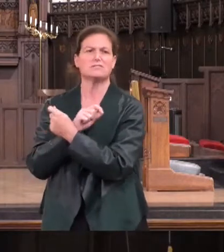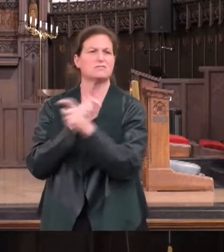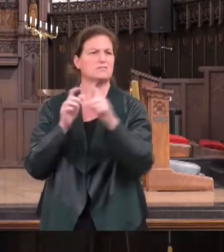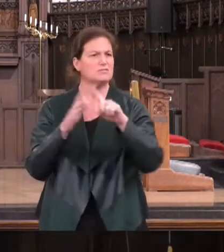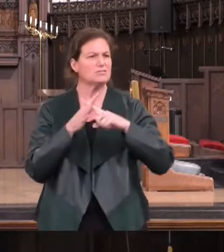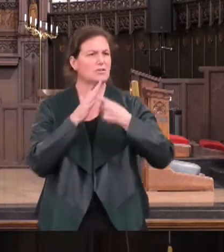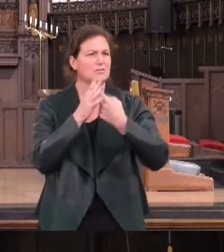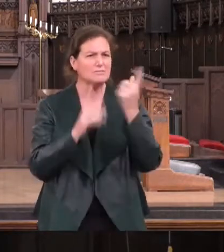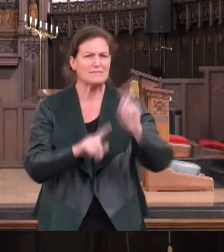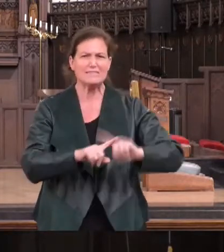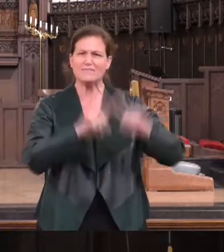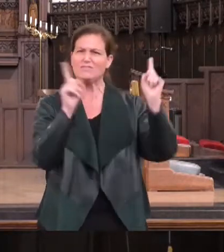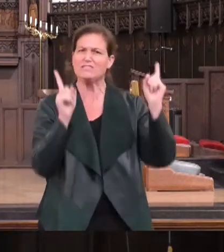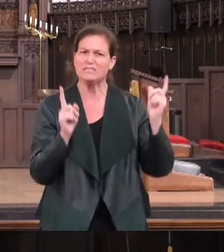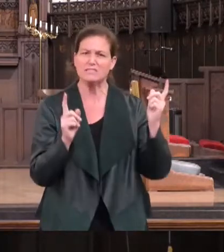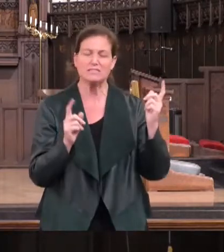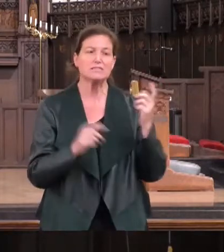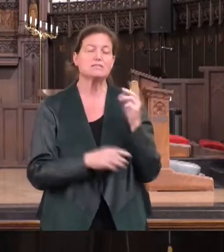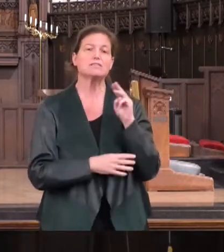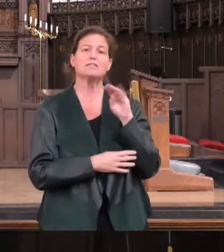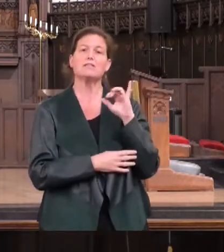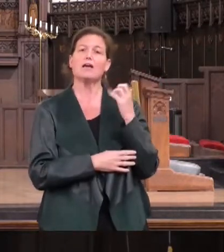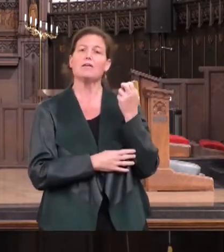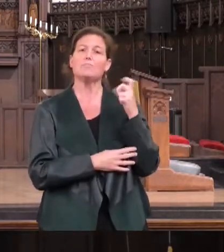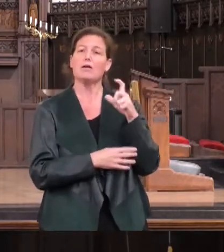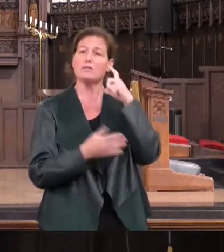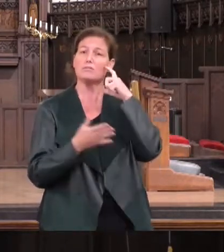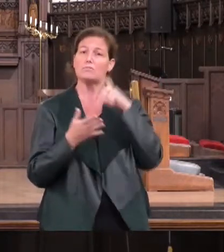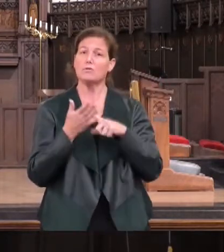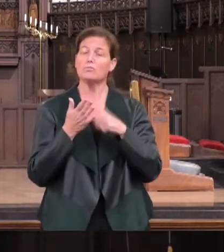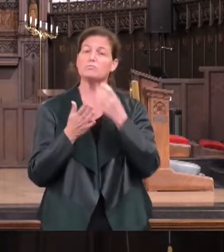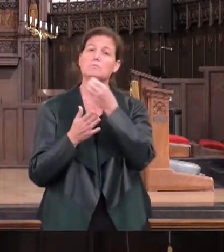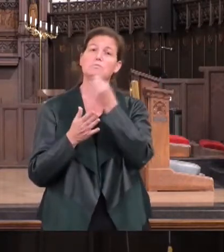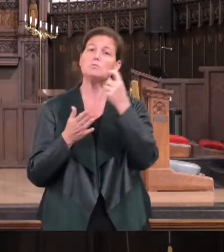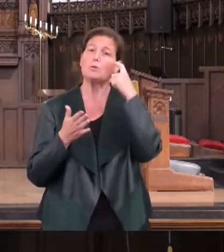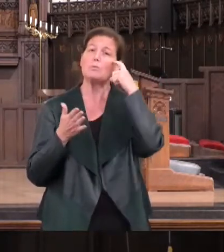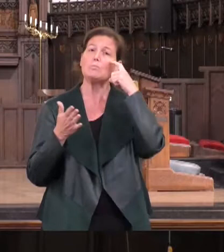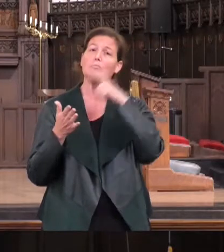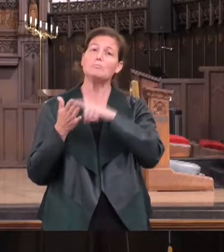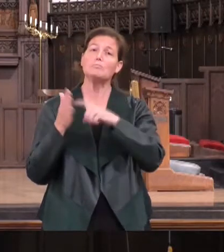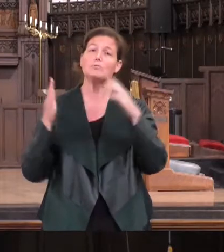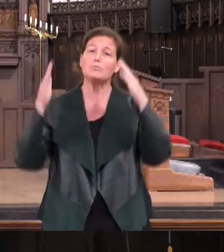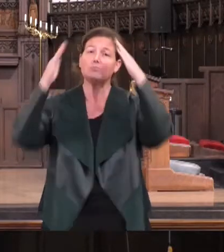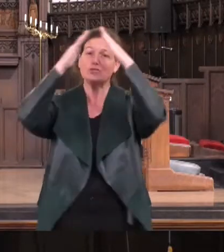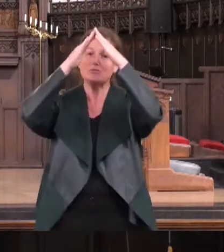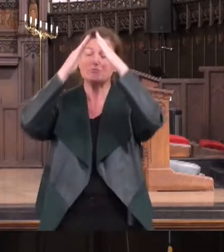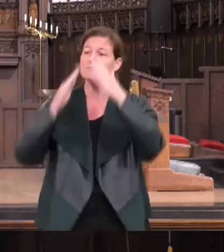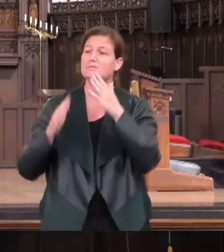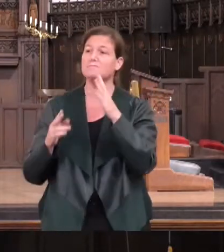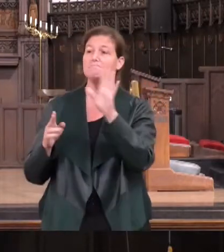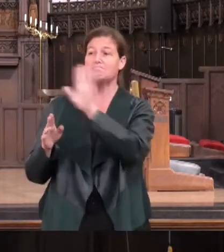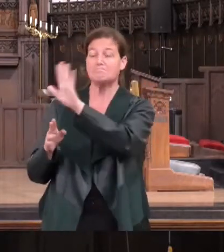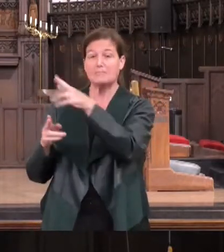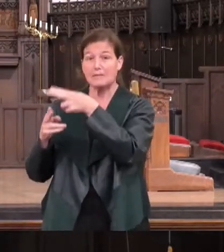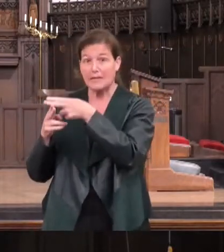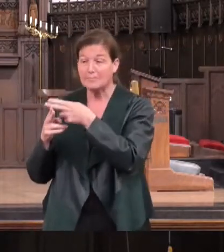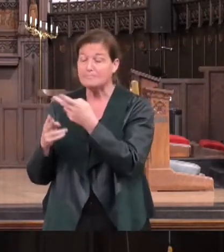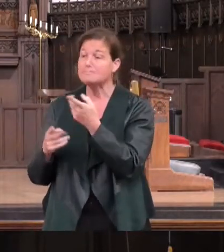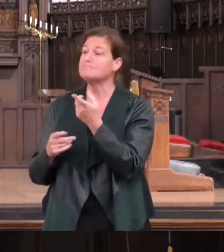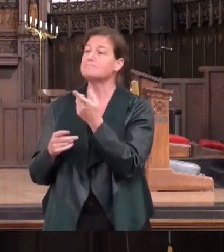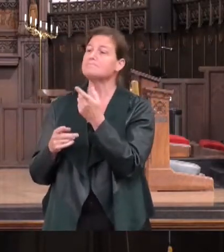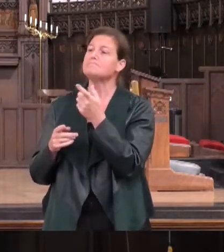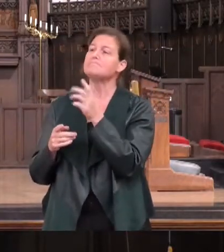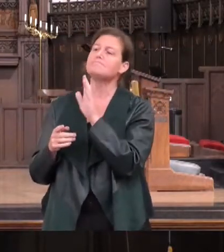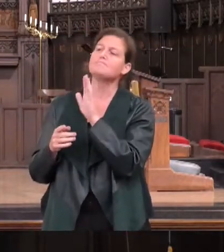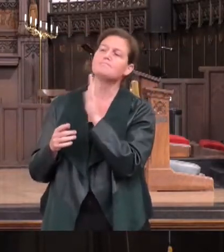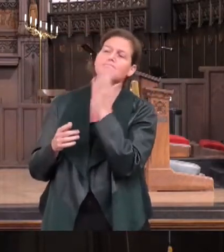revolution. And then Michael started pointing out bishops in the crowd. He would say the bishop's name, and then he would say, what